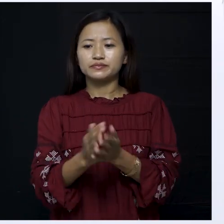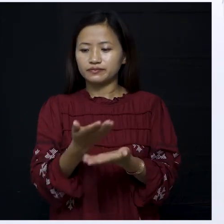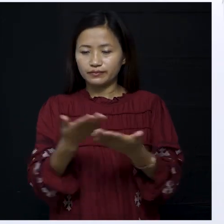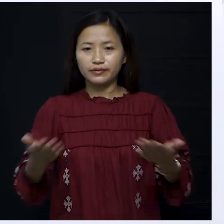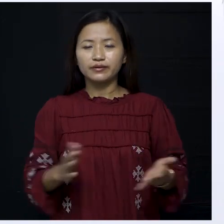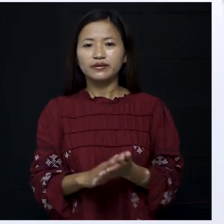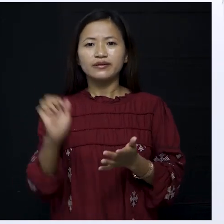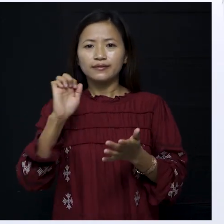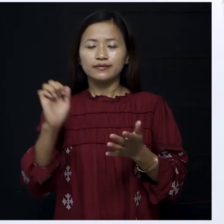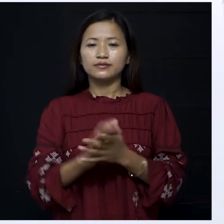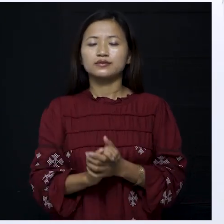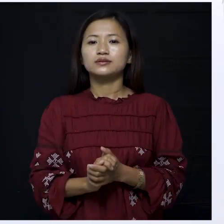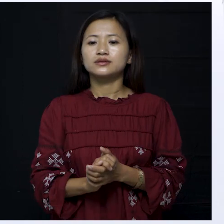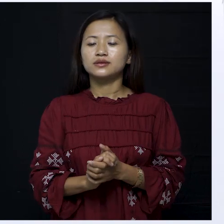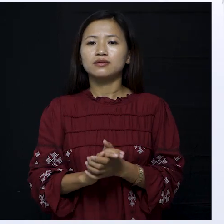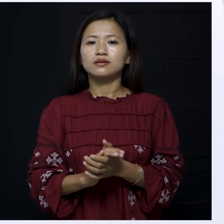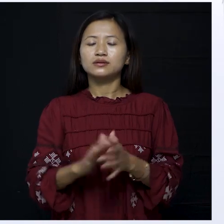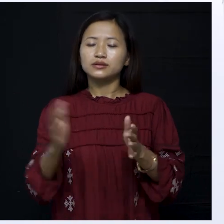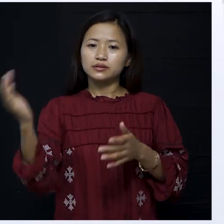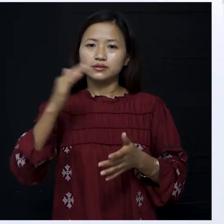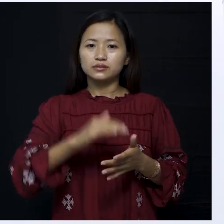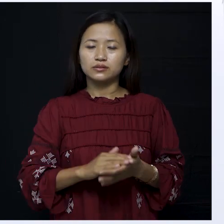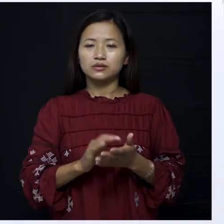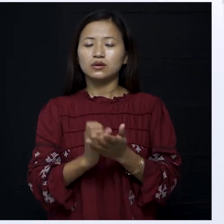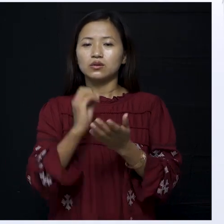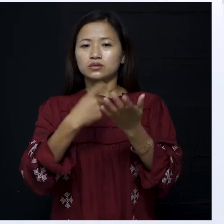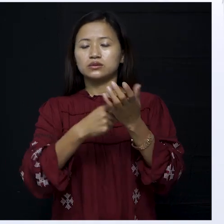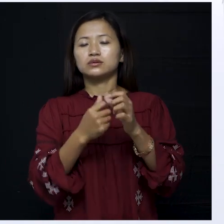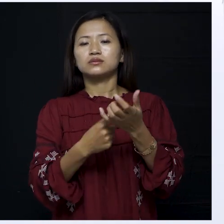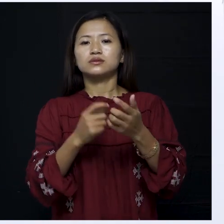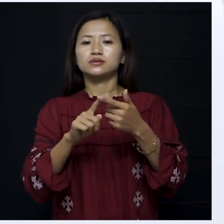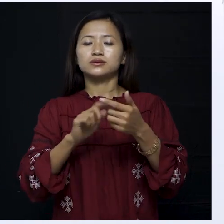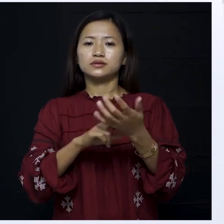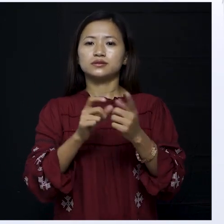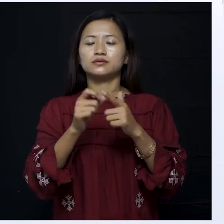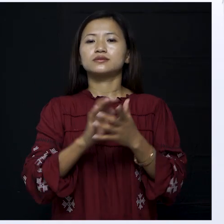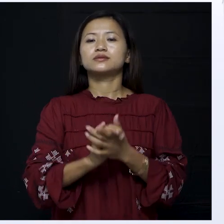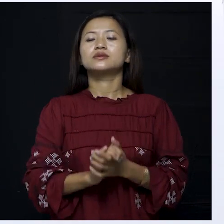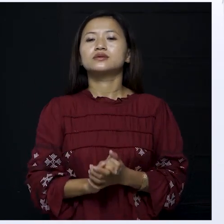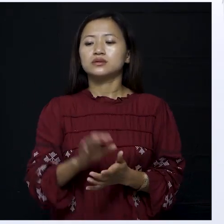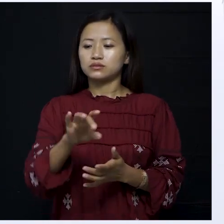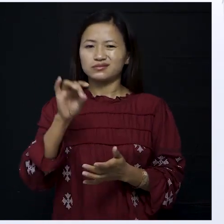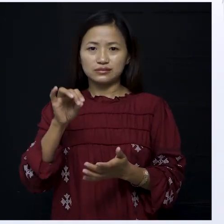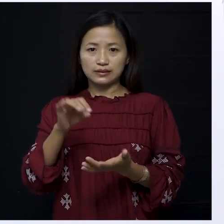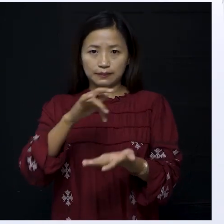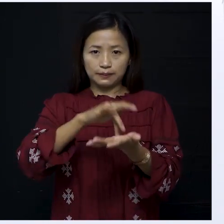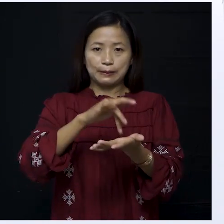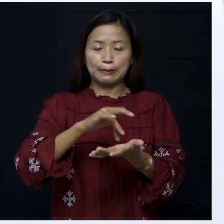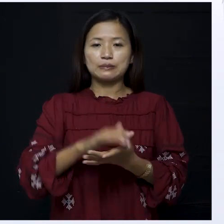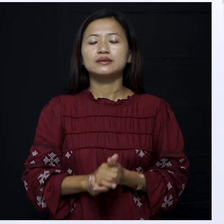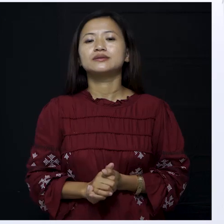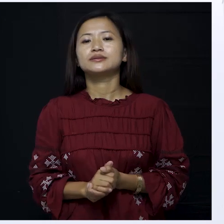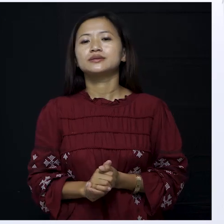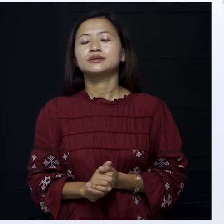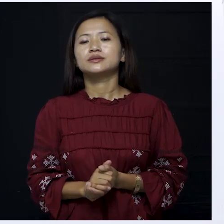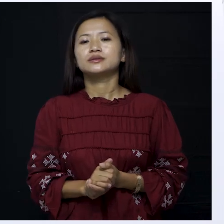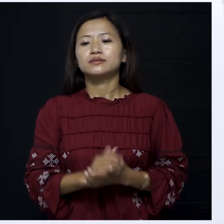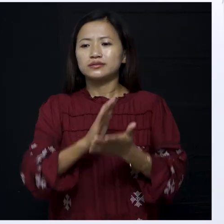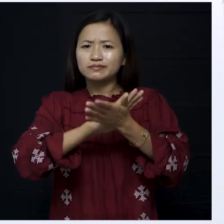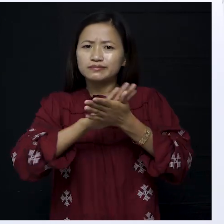events that are yet to occur, or yet to take place, or yet to